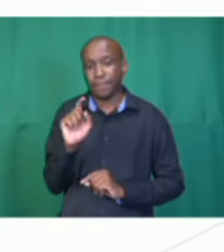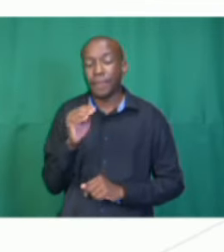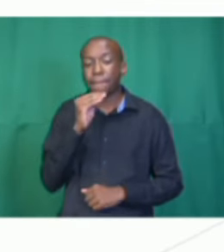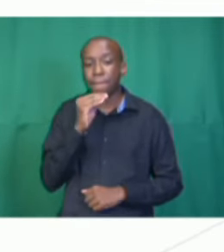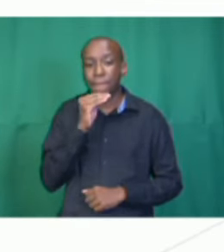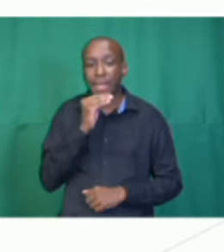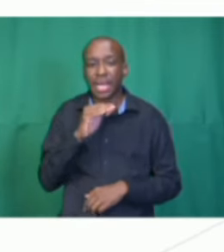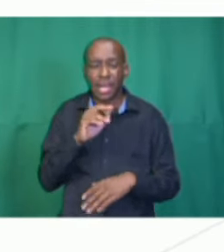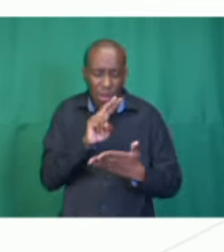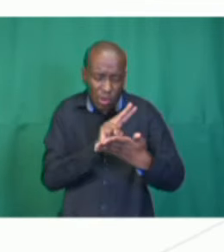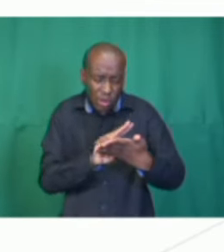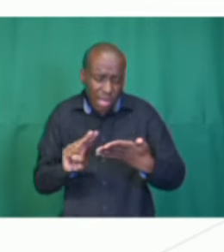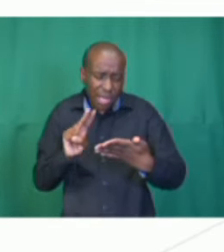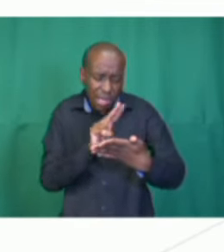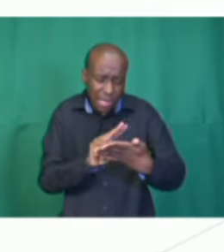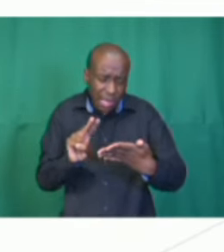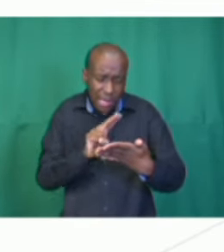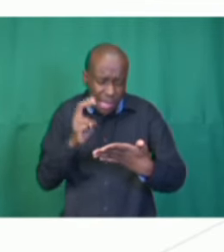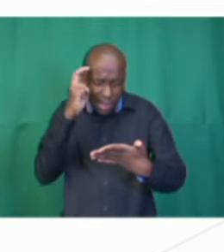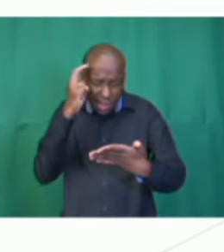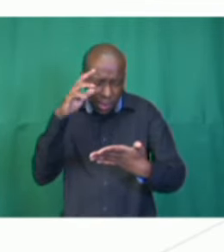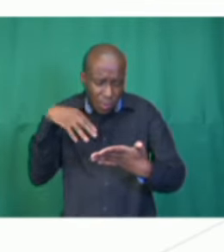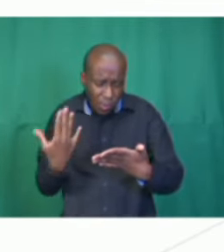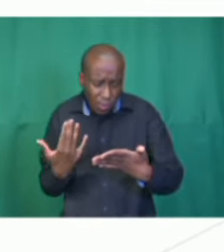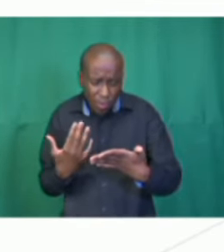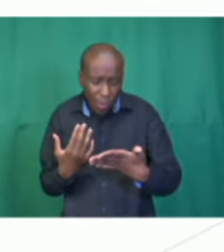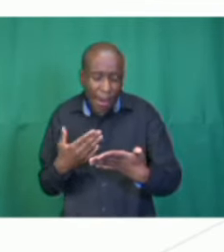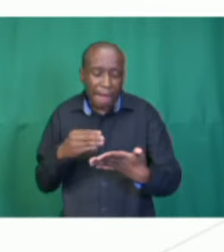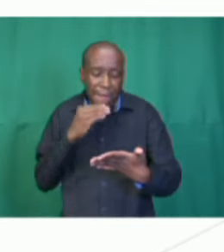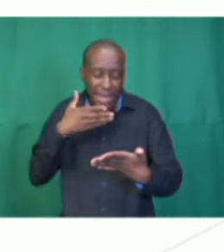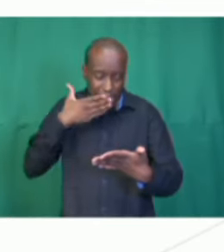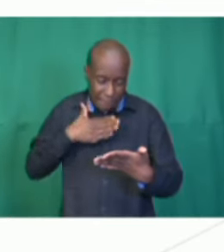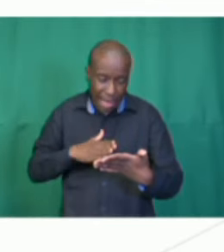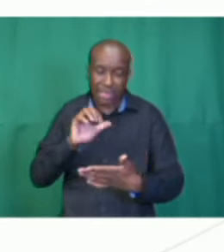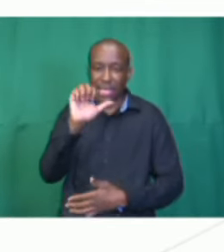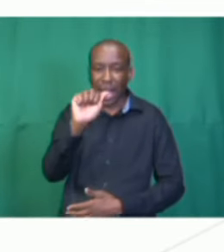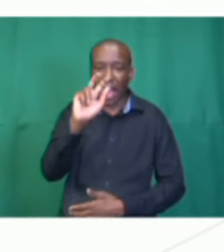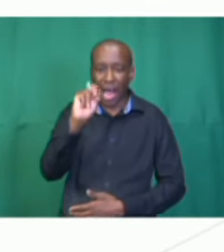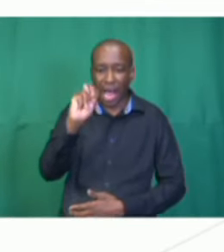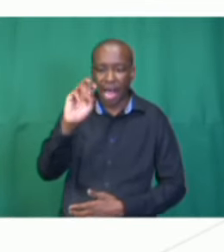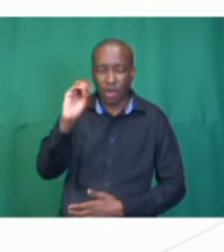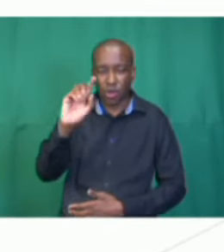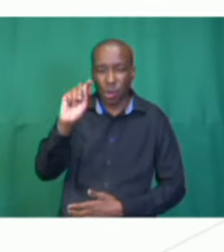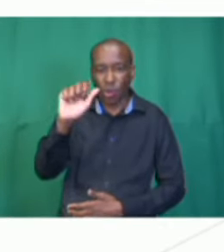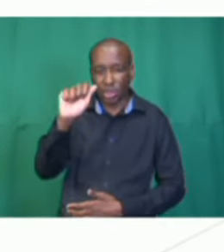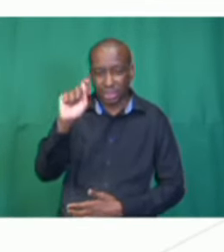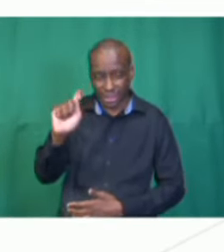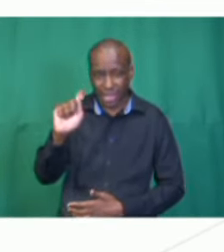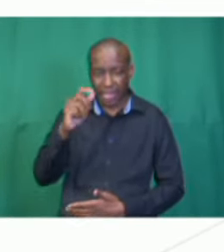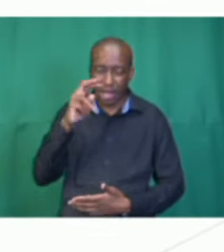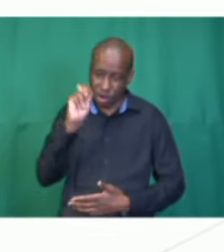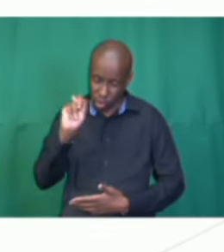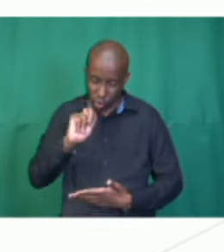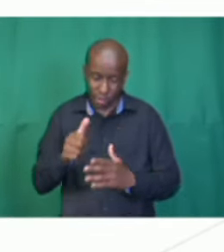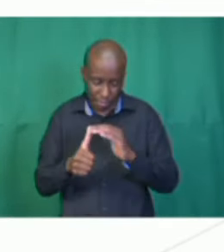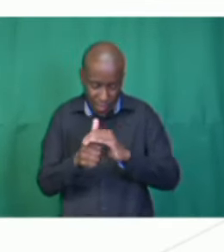no way you can read a text with understanding if you don't make any notes in your writing. So I just